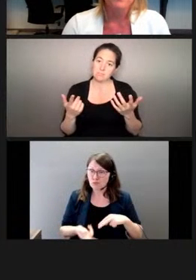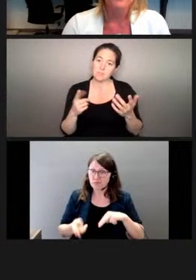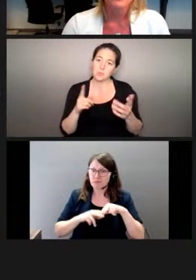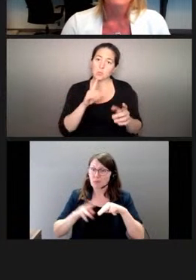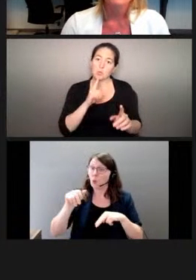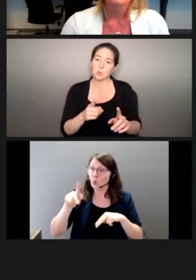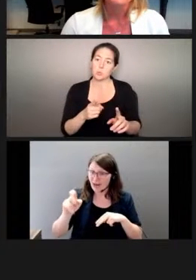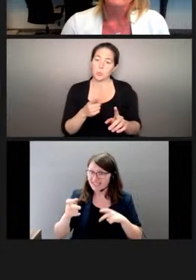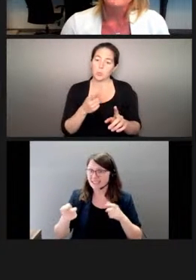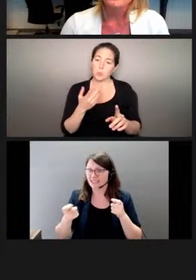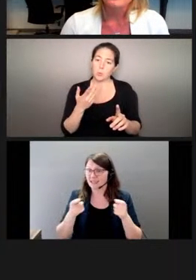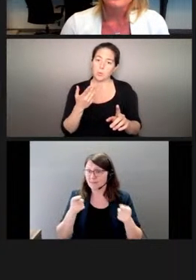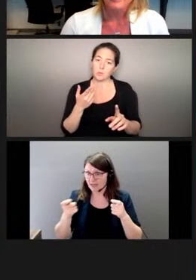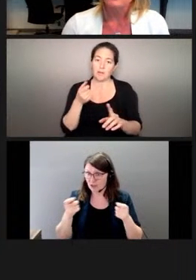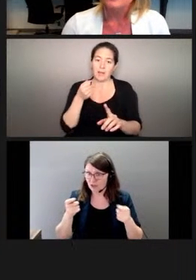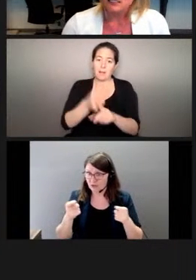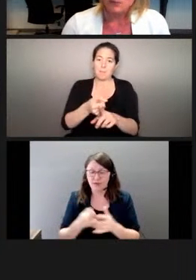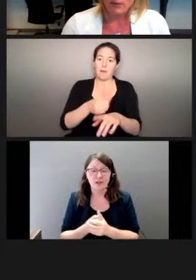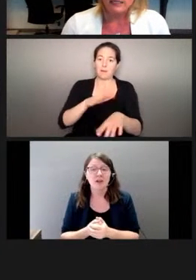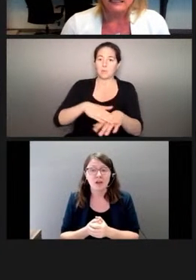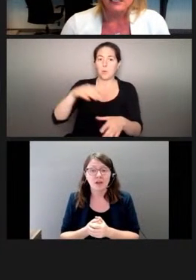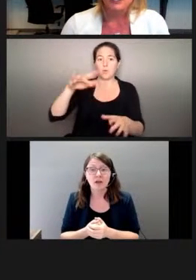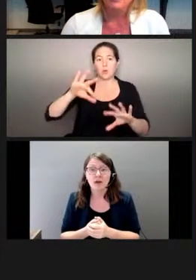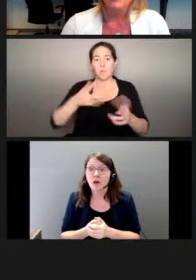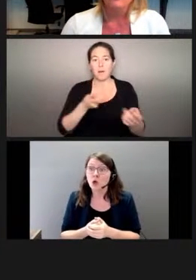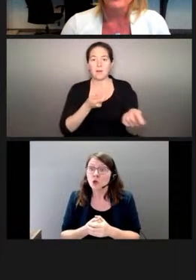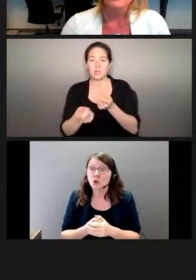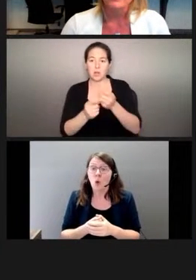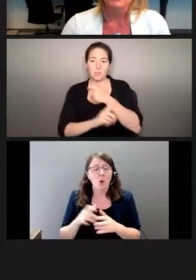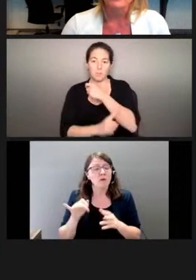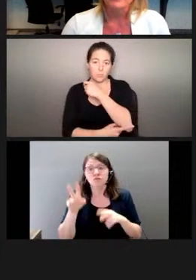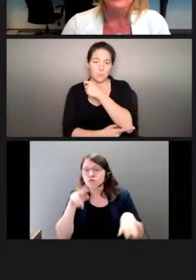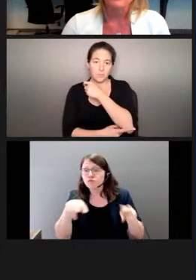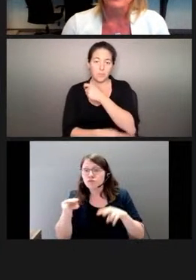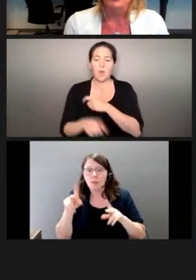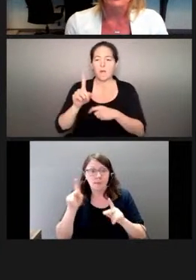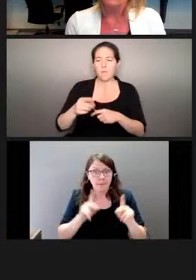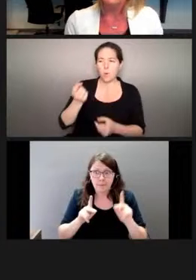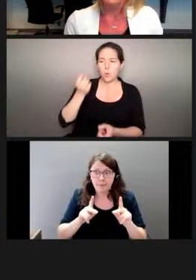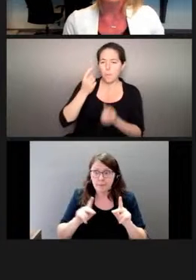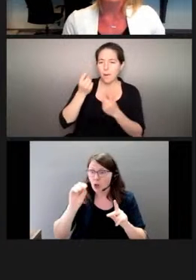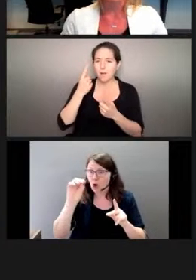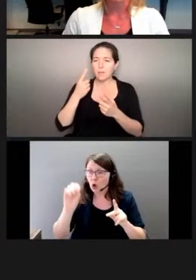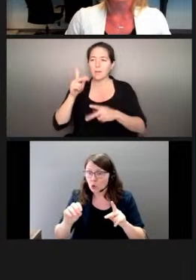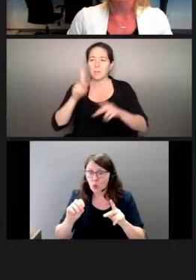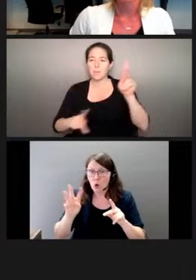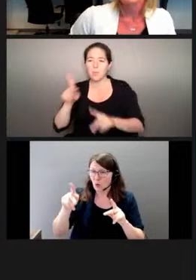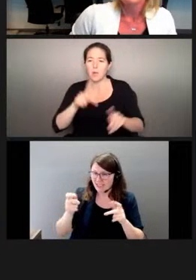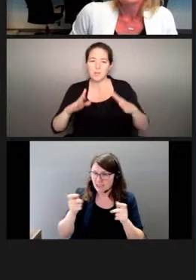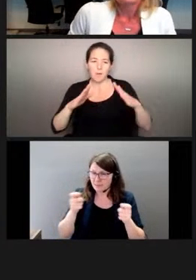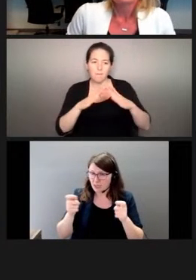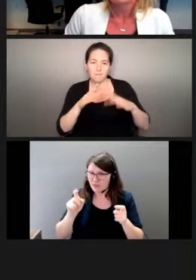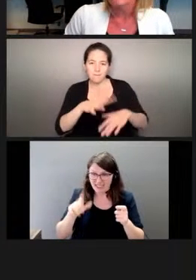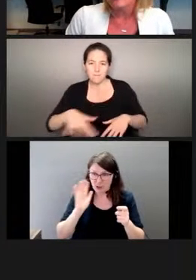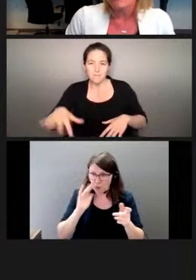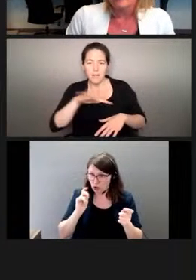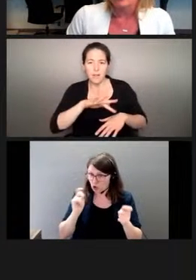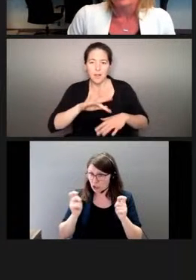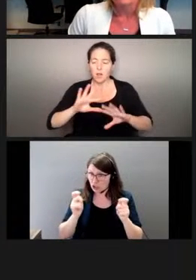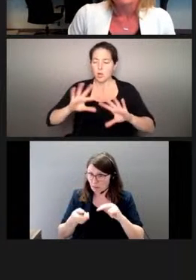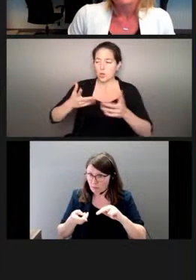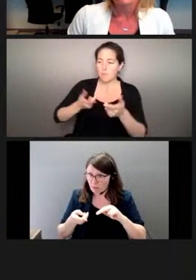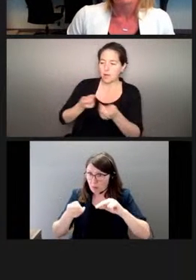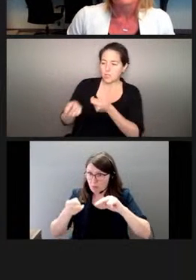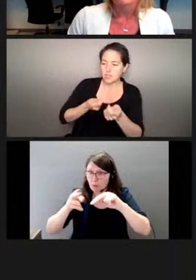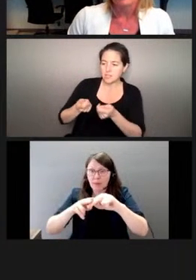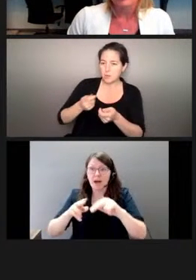future. So understanding how the city's population and waste management needs may change over the next 30 years is